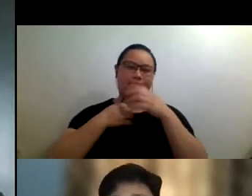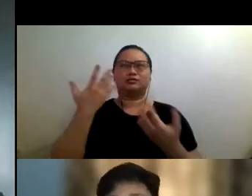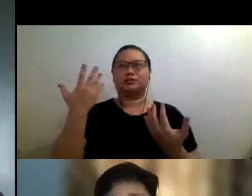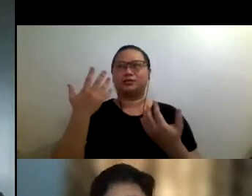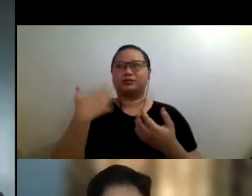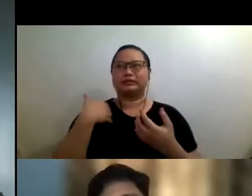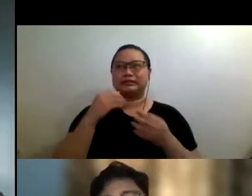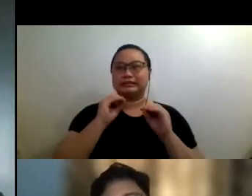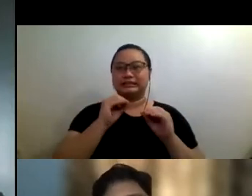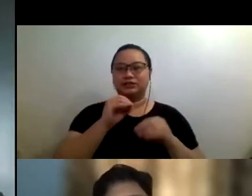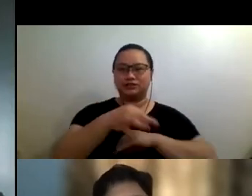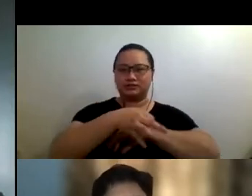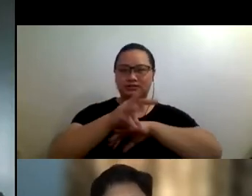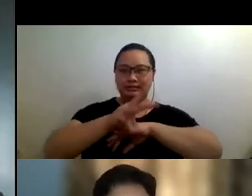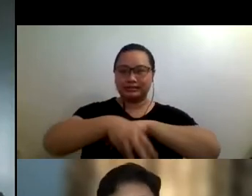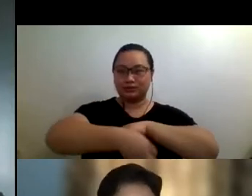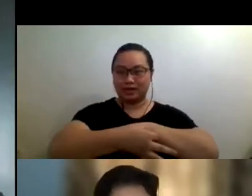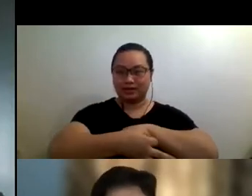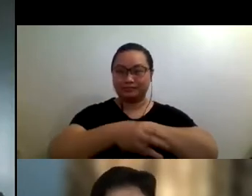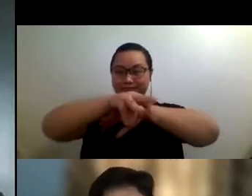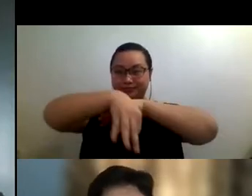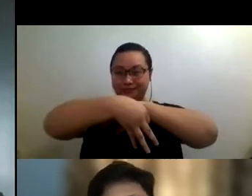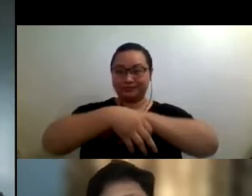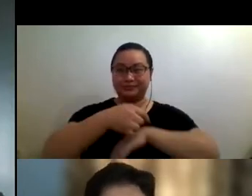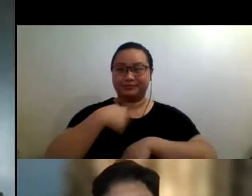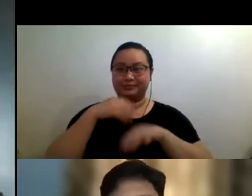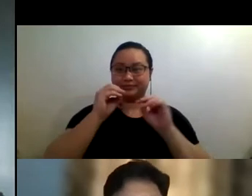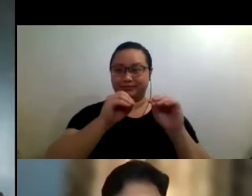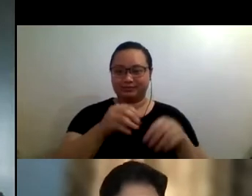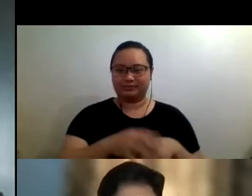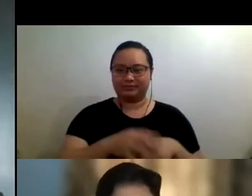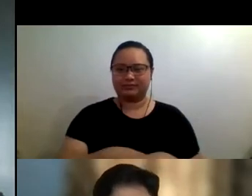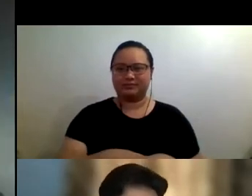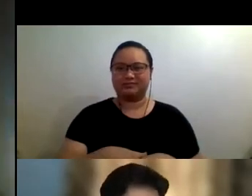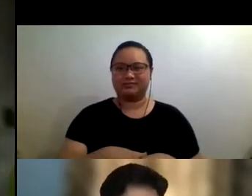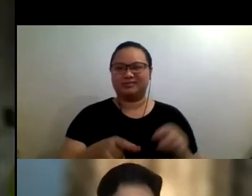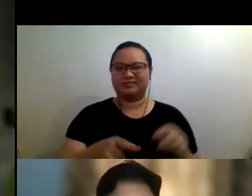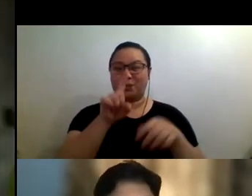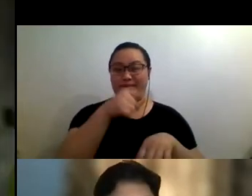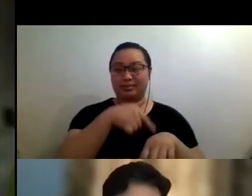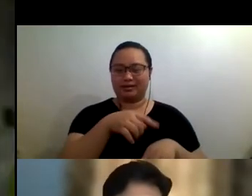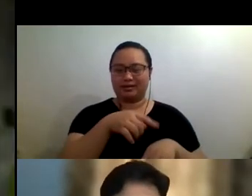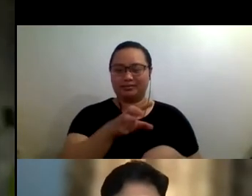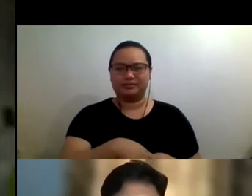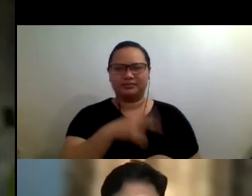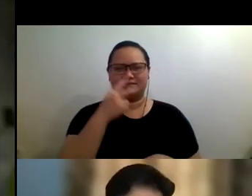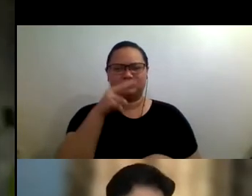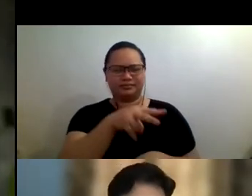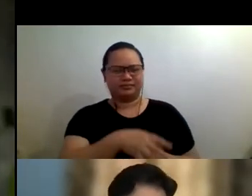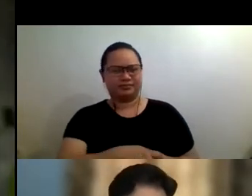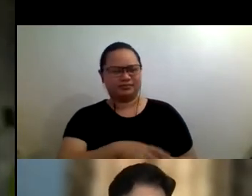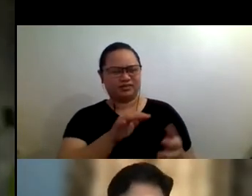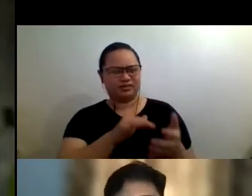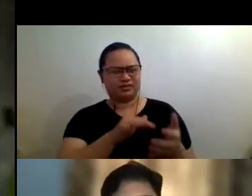9 p.m., when I saw one of my students sleeping. Ba? Teachers, may matutulog palagi. May natutulog